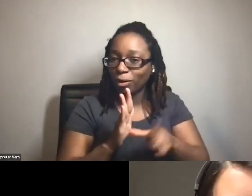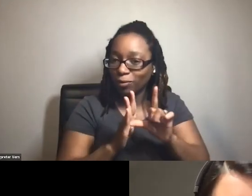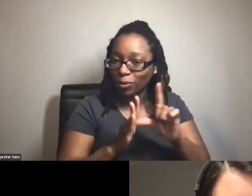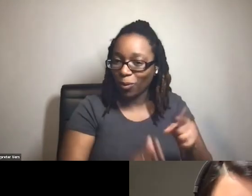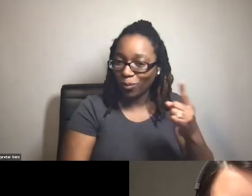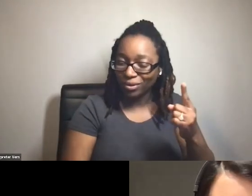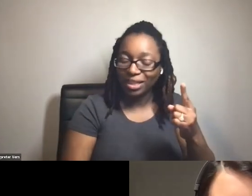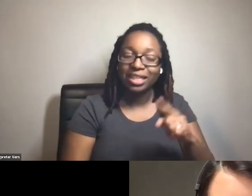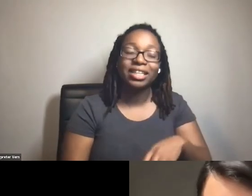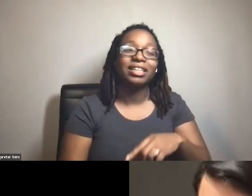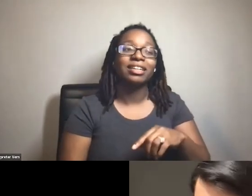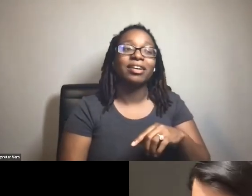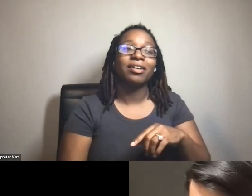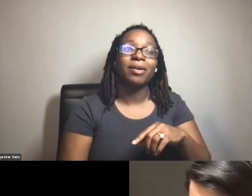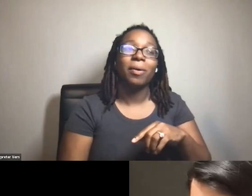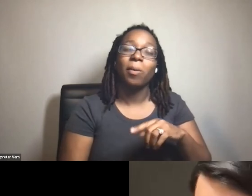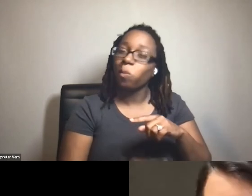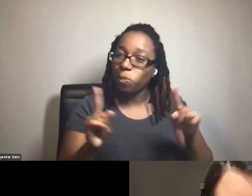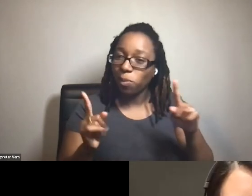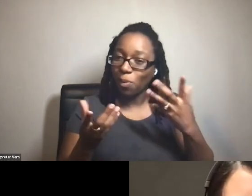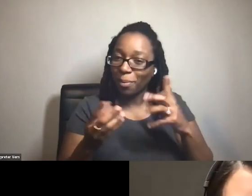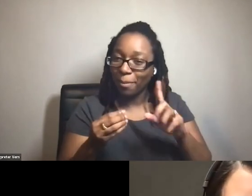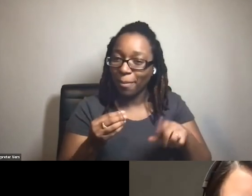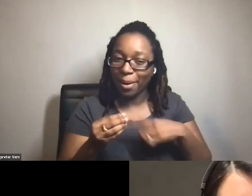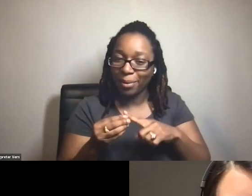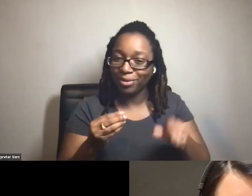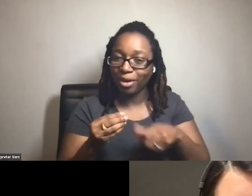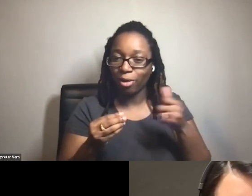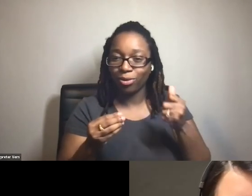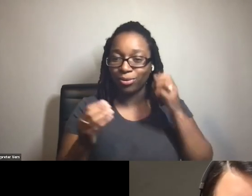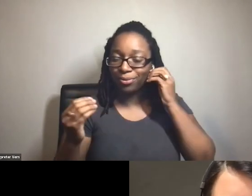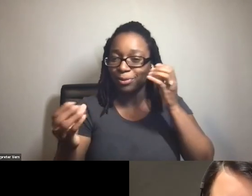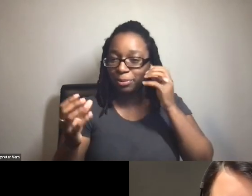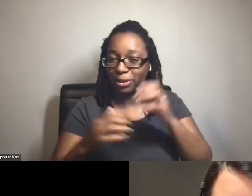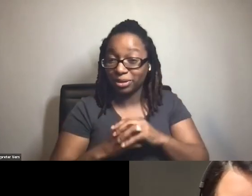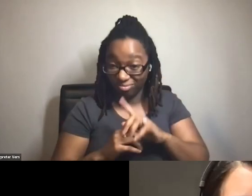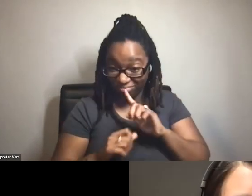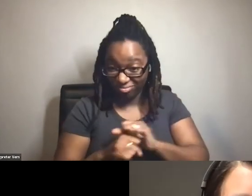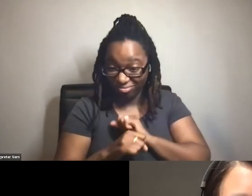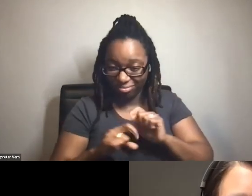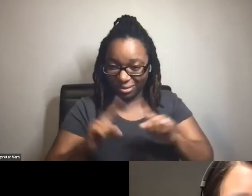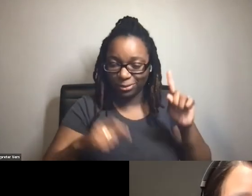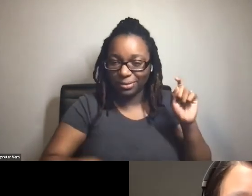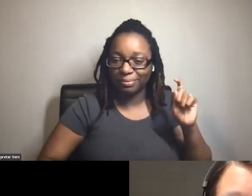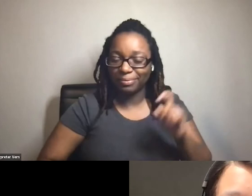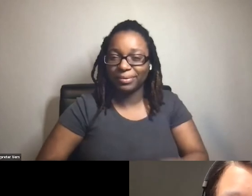The context is reviews, but how about the other context? Is it really different? Nicole, do you want to take